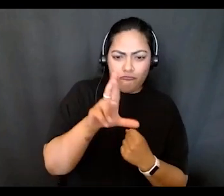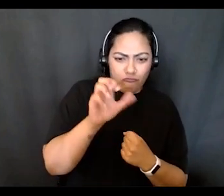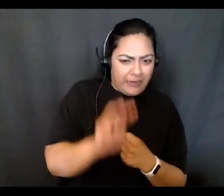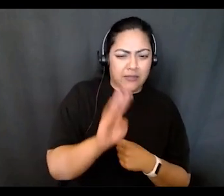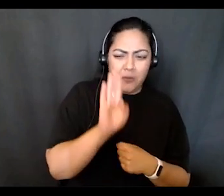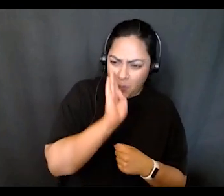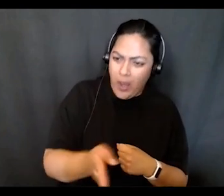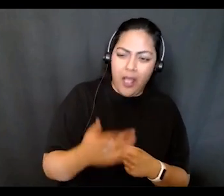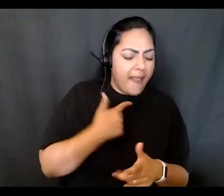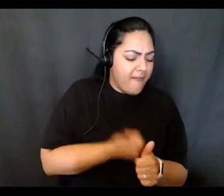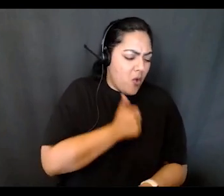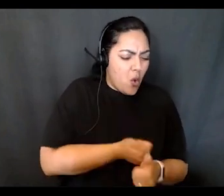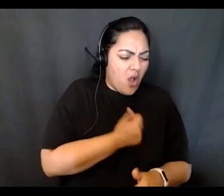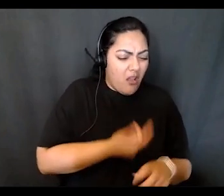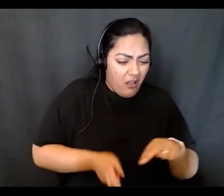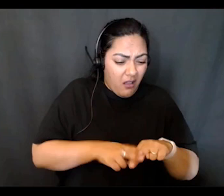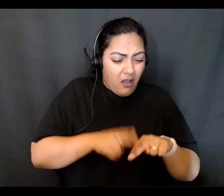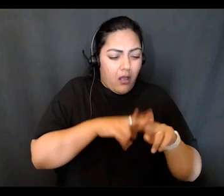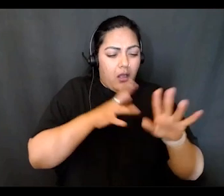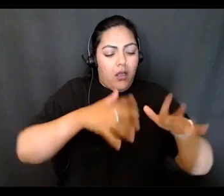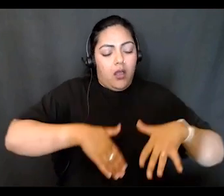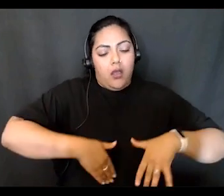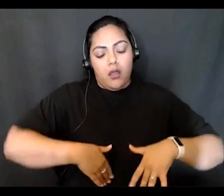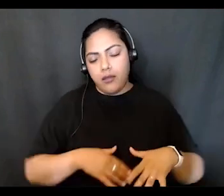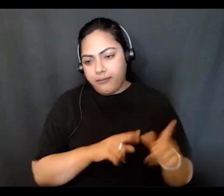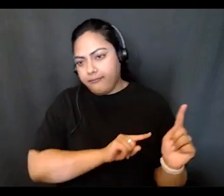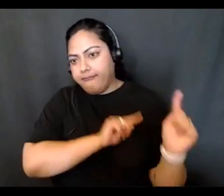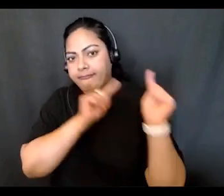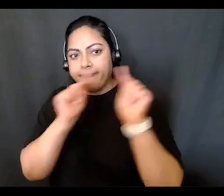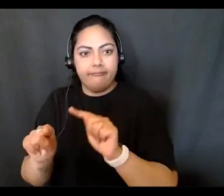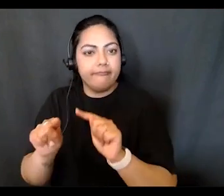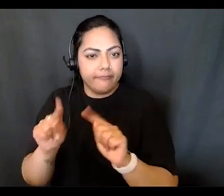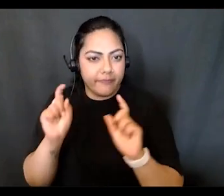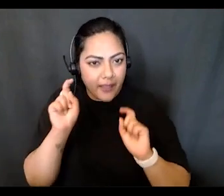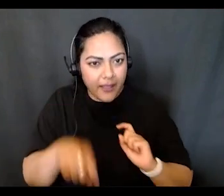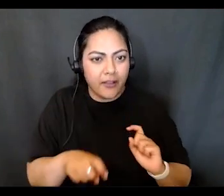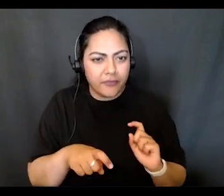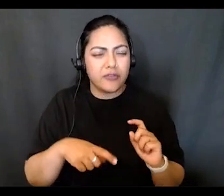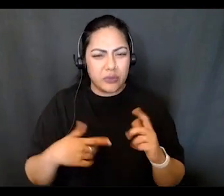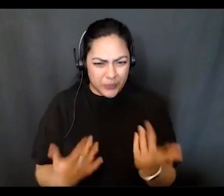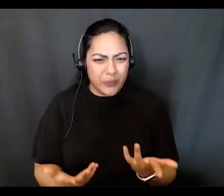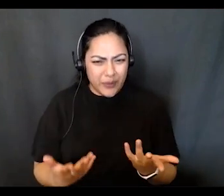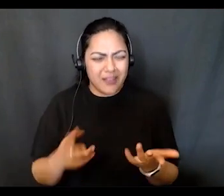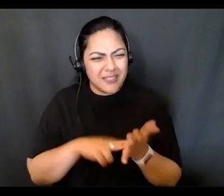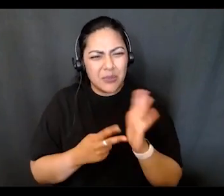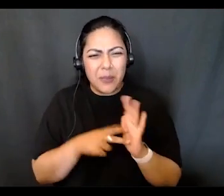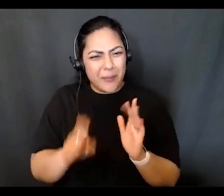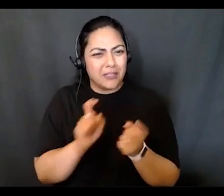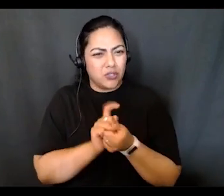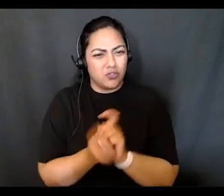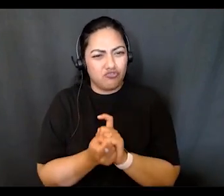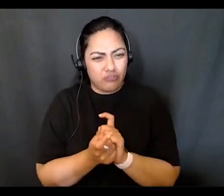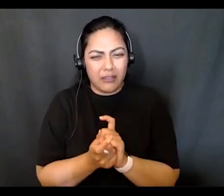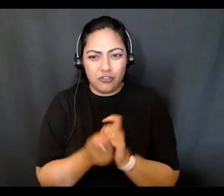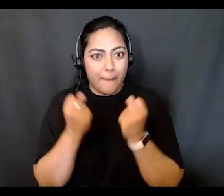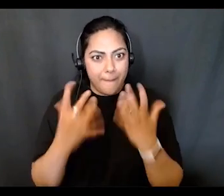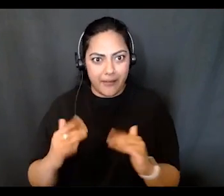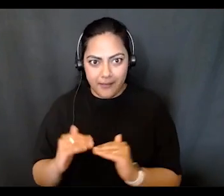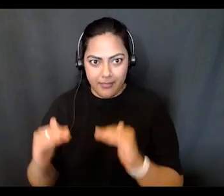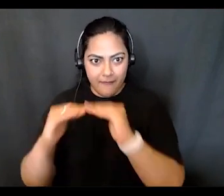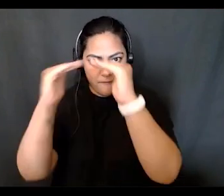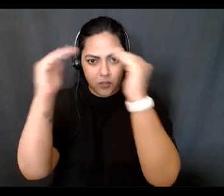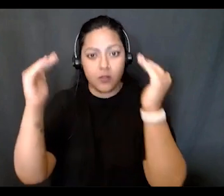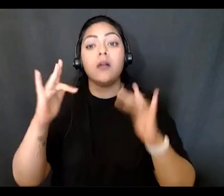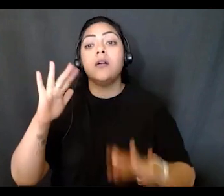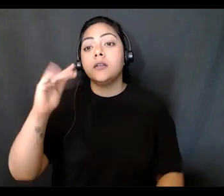for intervention or for change at so many different levels. We need to also, if you think about, here I'm looking at the